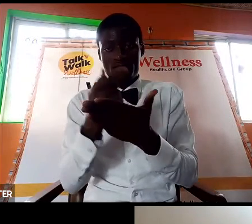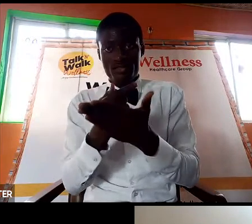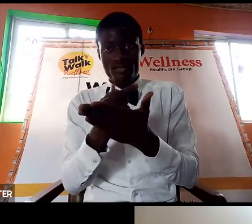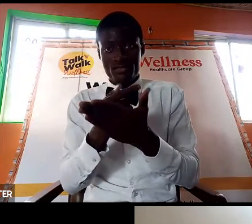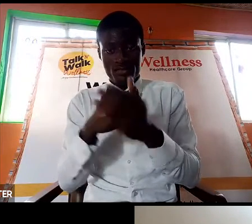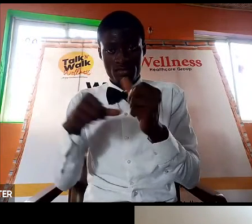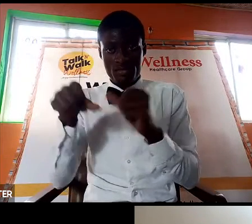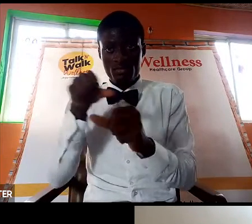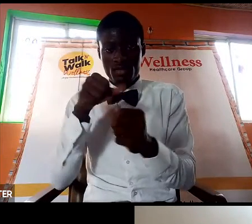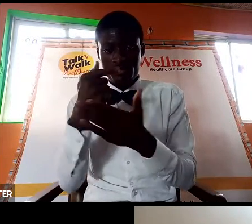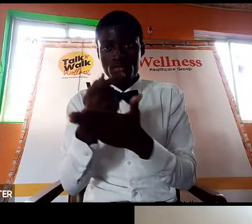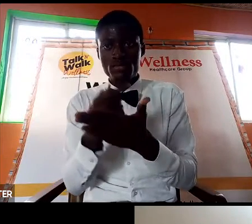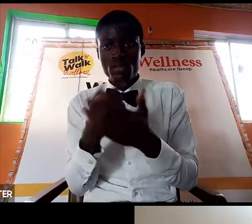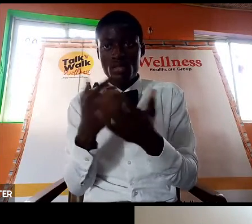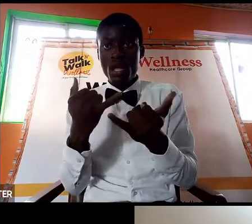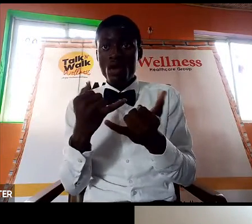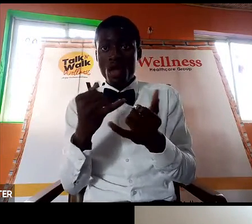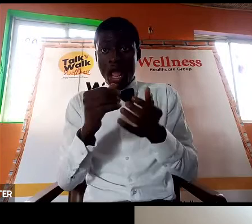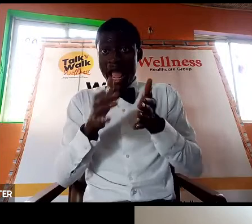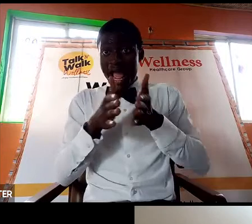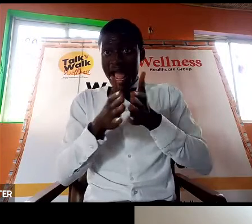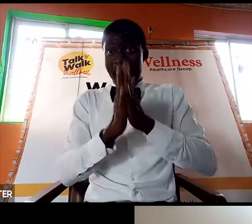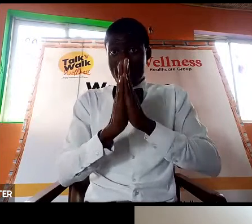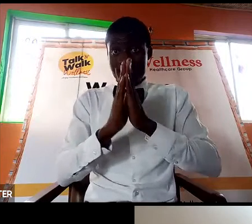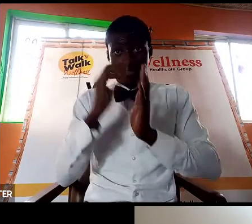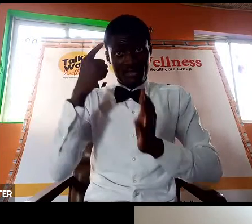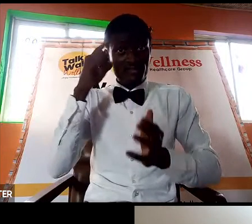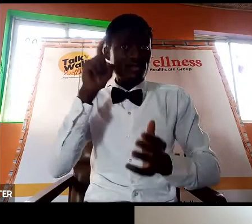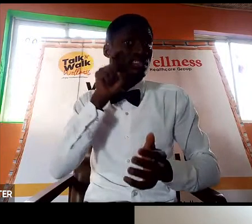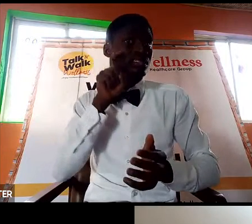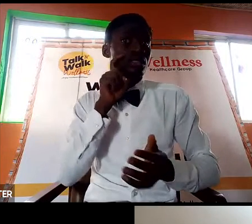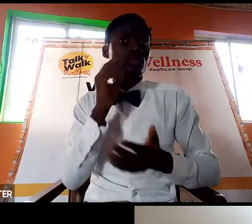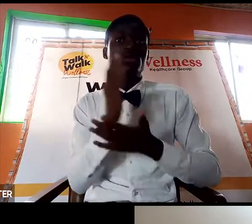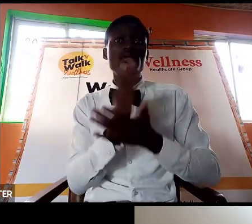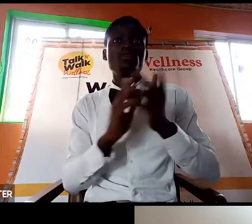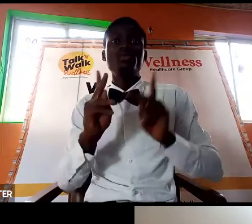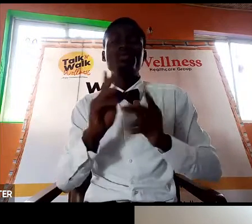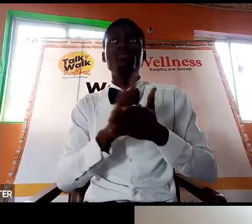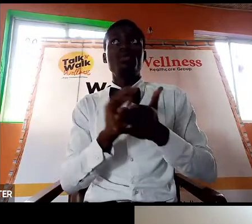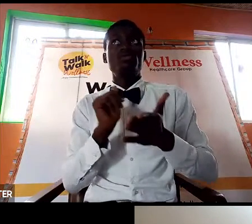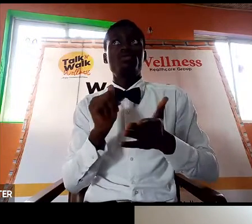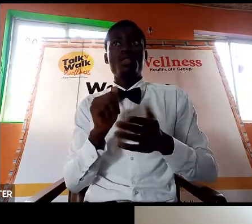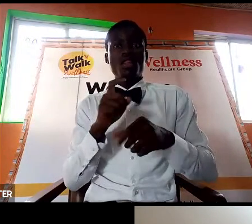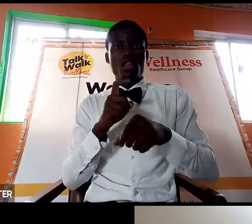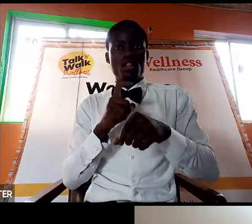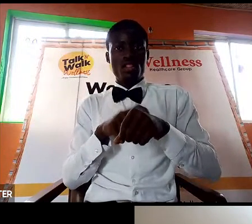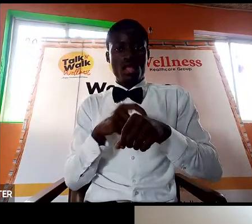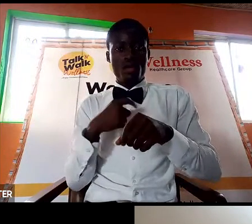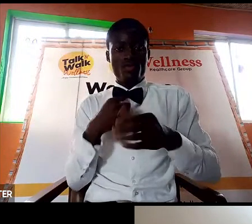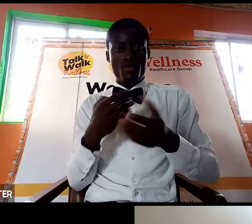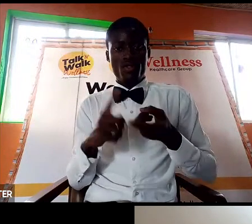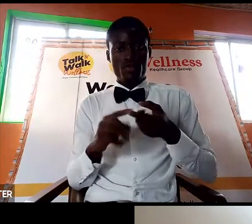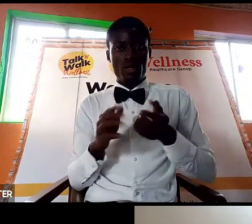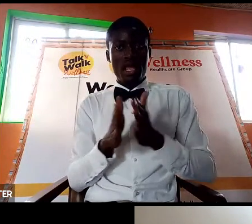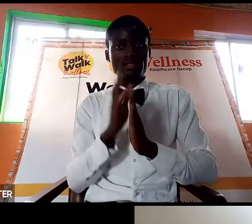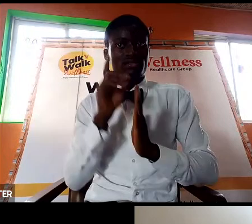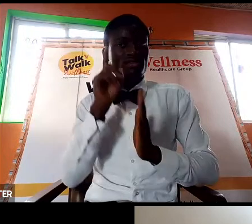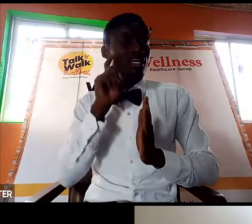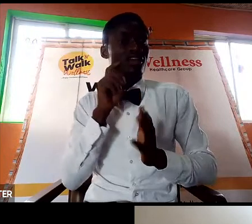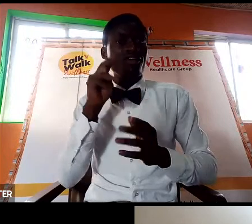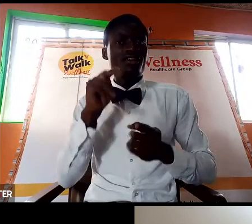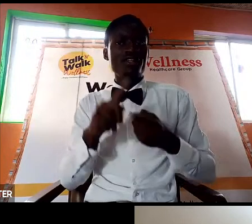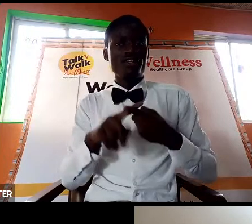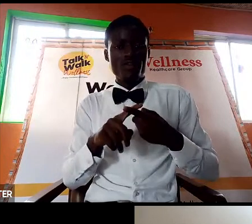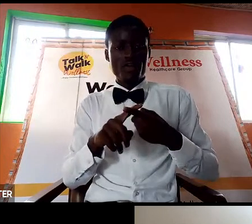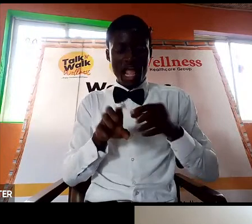it. So some people believe that when you want to ask for sex, you dress it, you act it. Why not voice it?